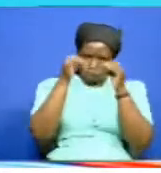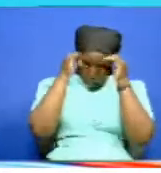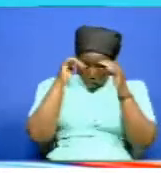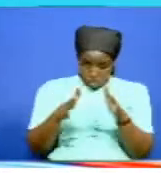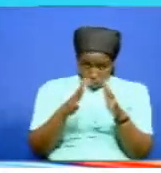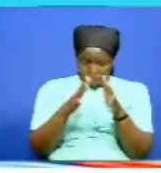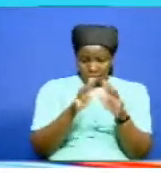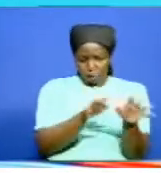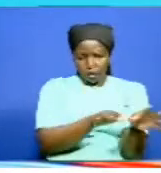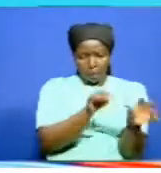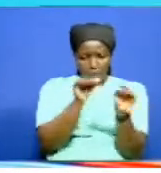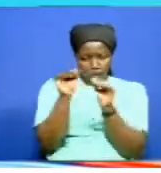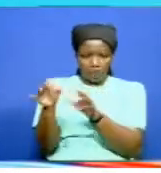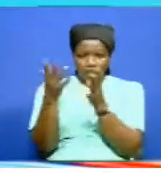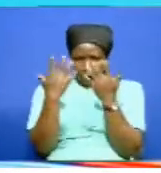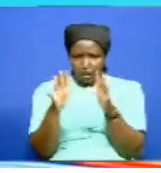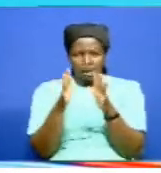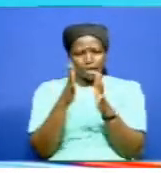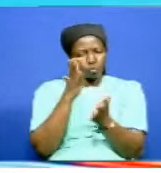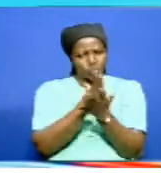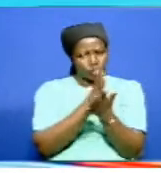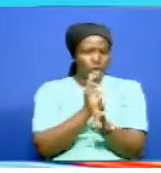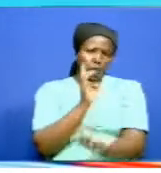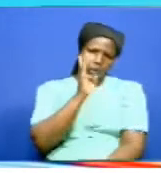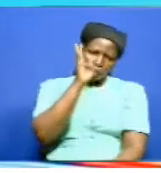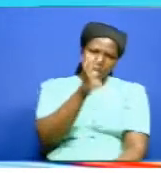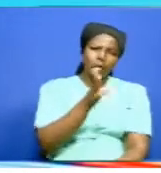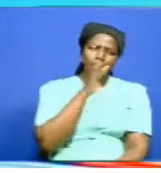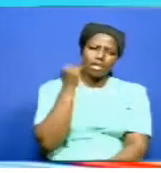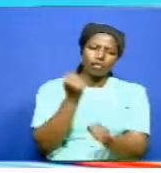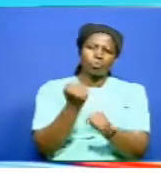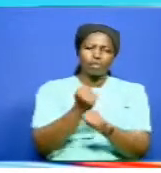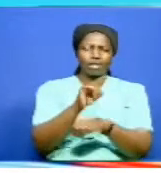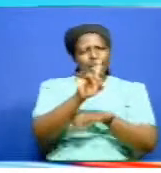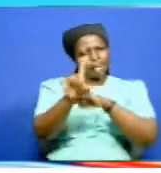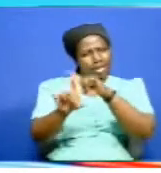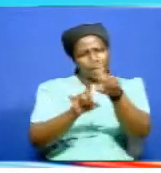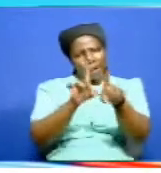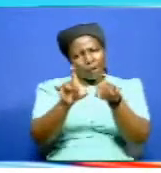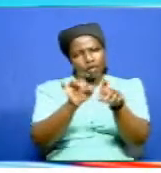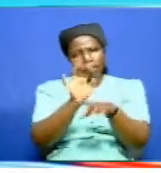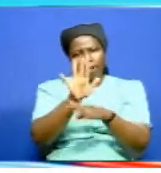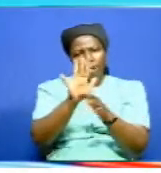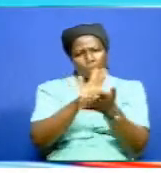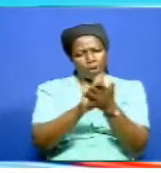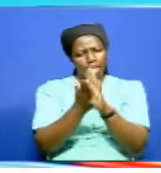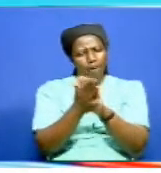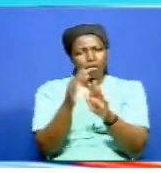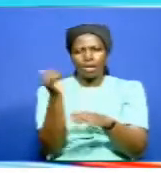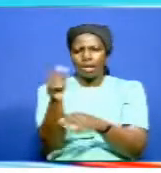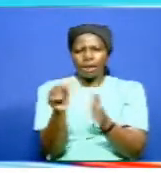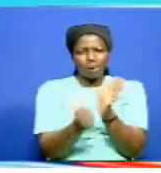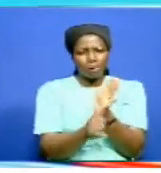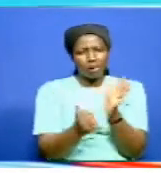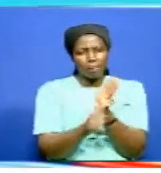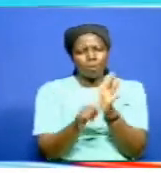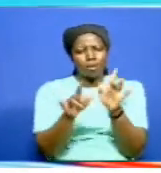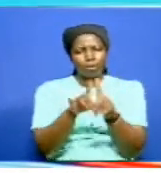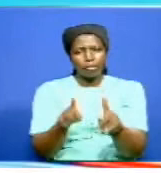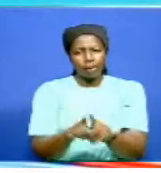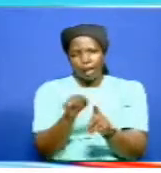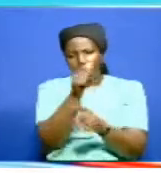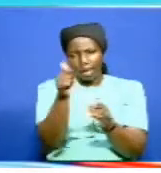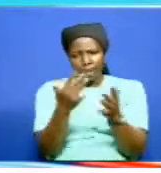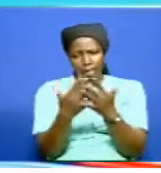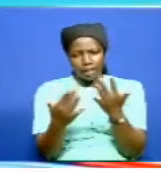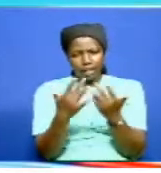were transferred and they will be sitting for their examination with no problems at all. And something else that we